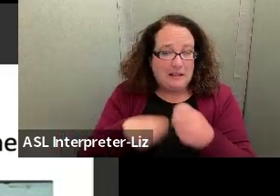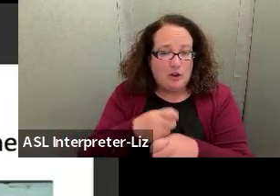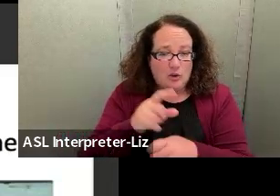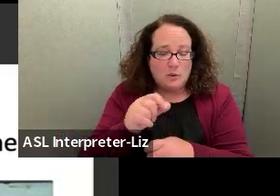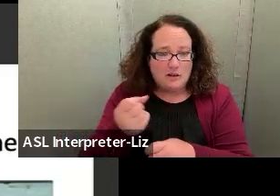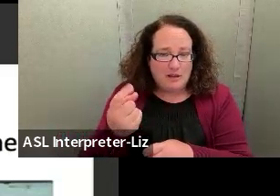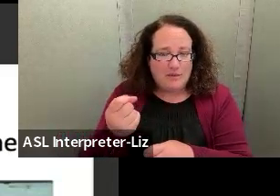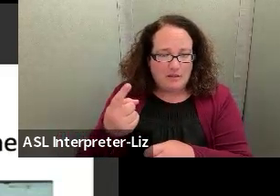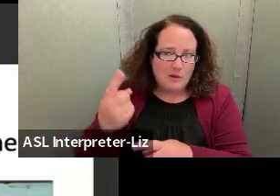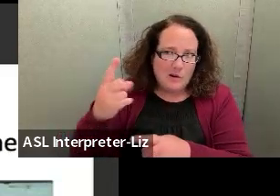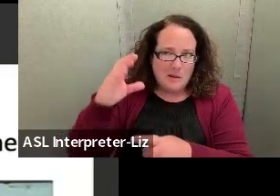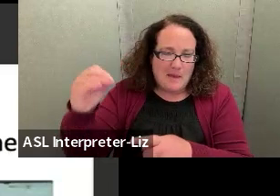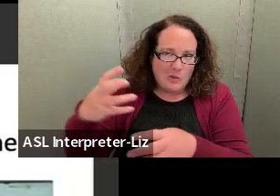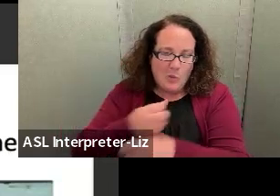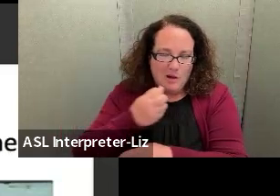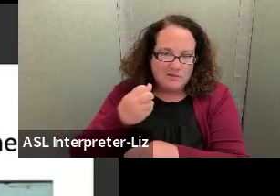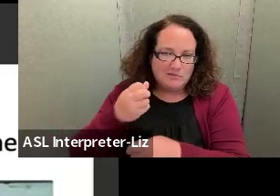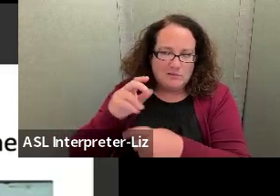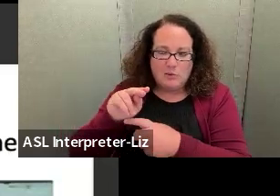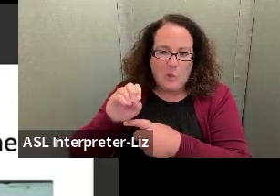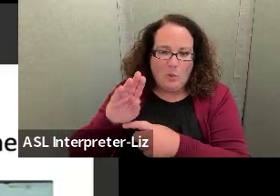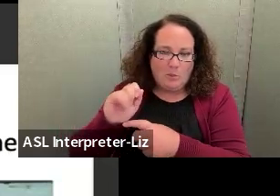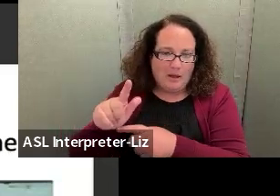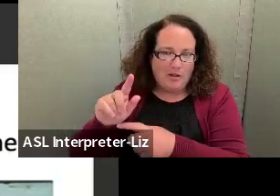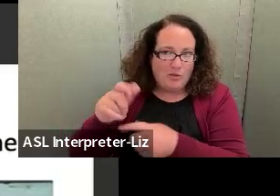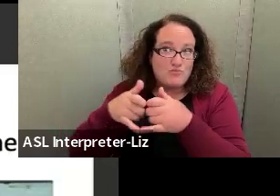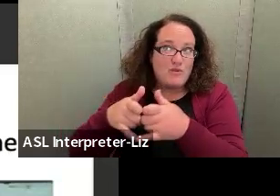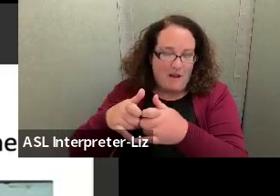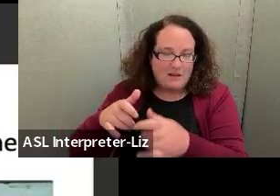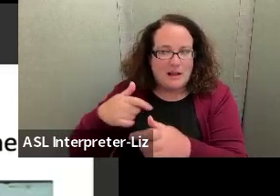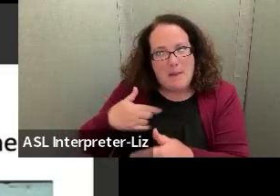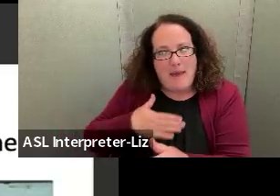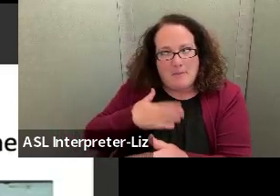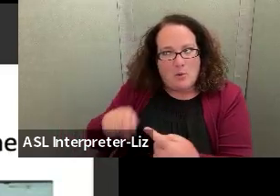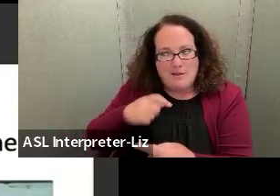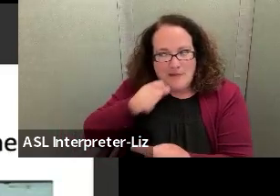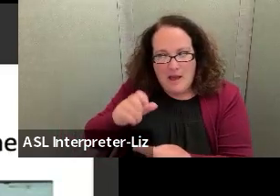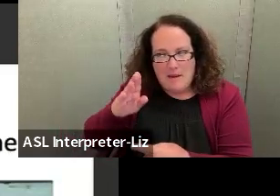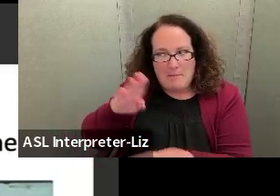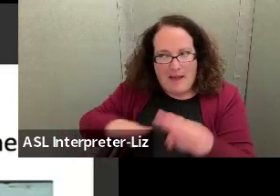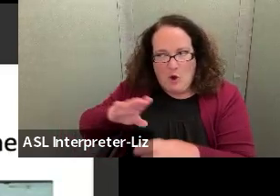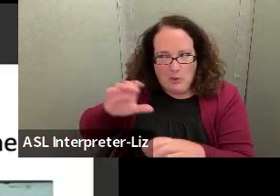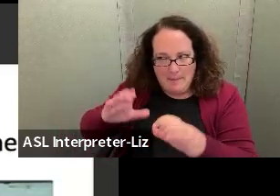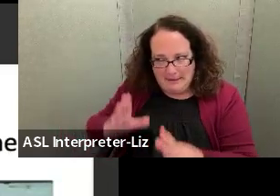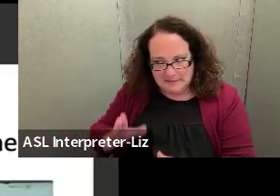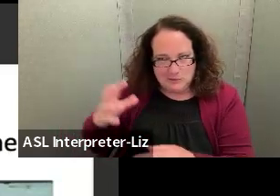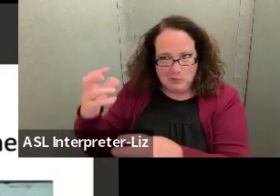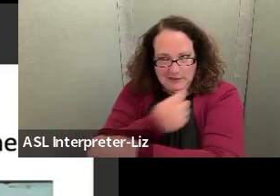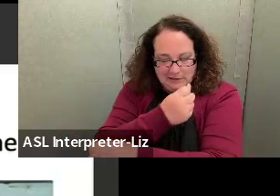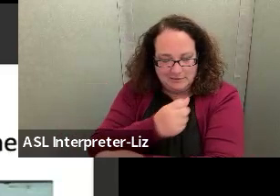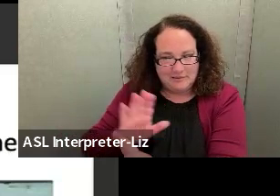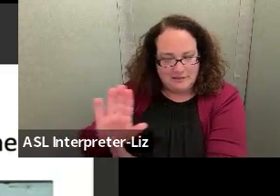Dan Sheckman won the Nobel Prize in chemistry, and I'm always happy when it's not a biochemist who wins the Nobel Prize. Like, they really need their